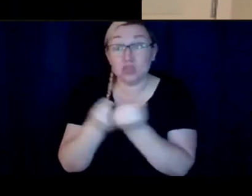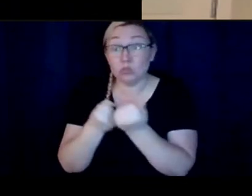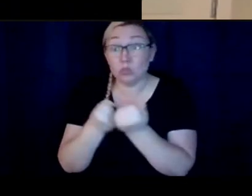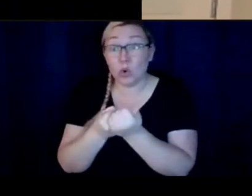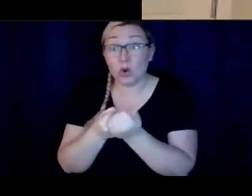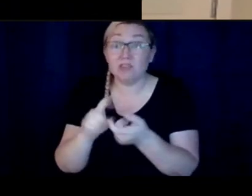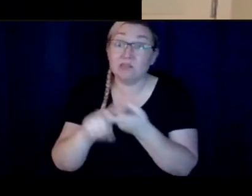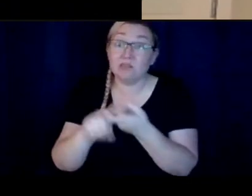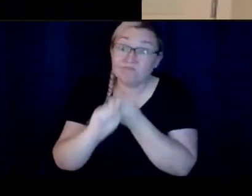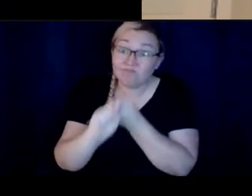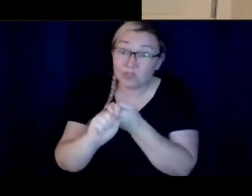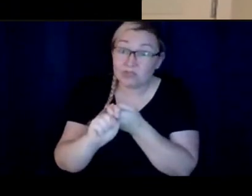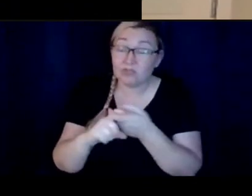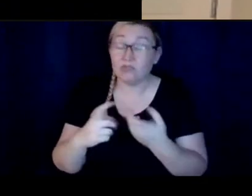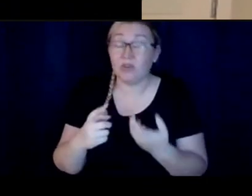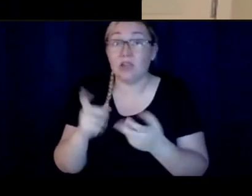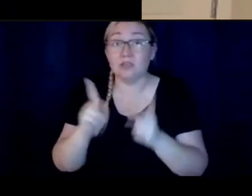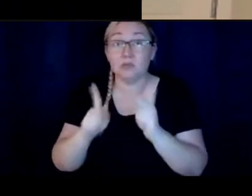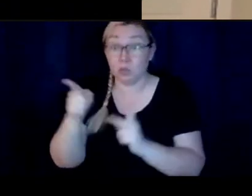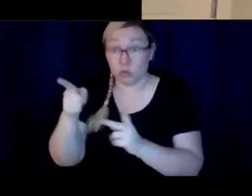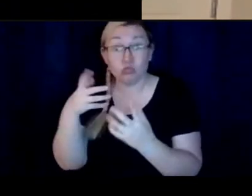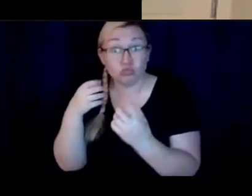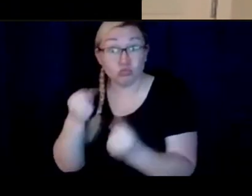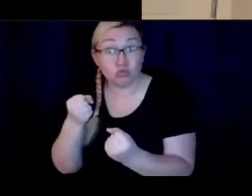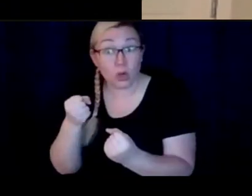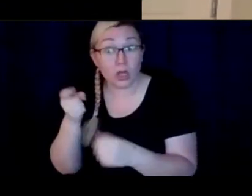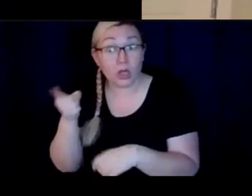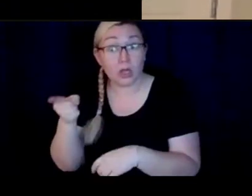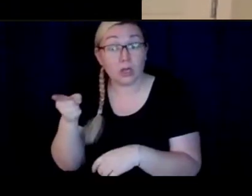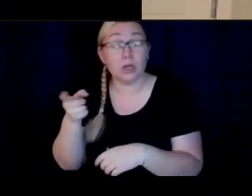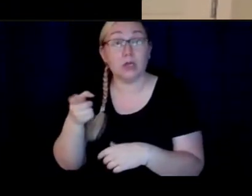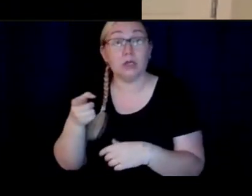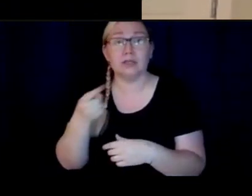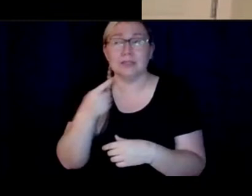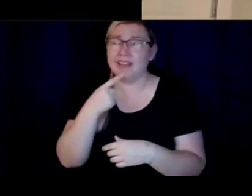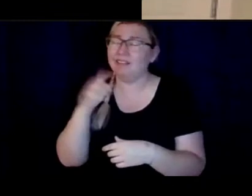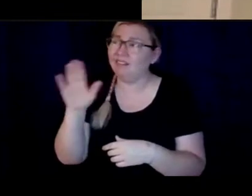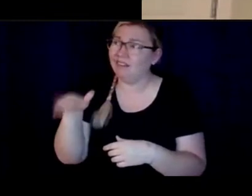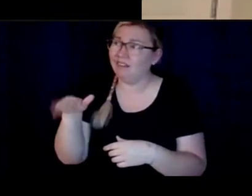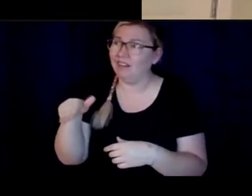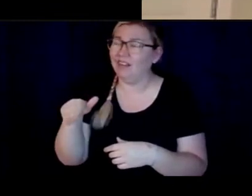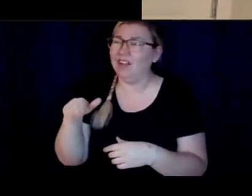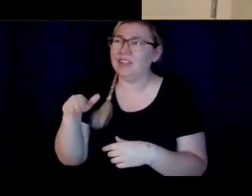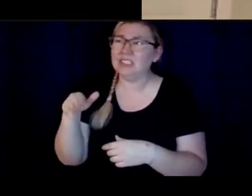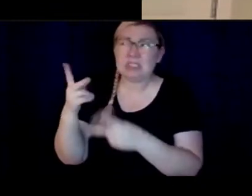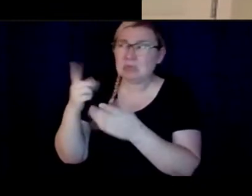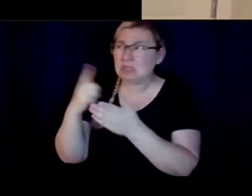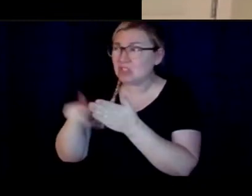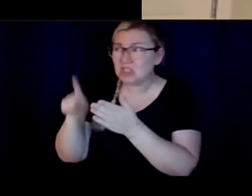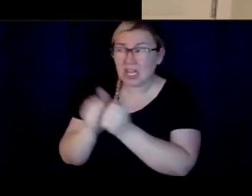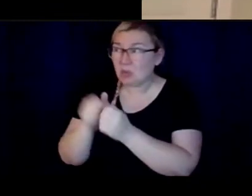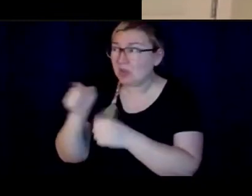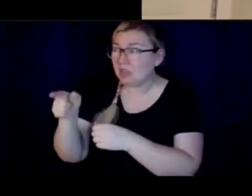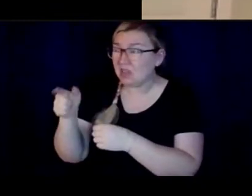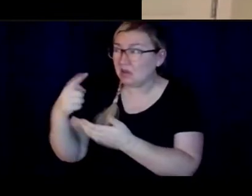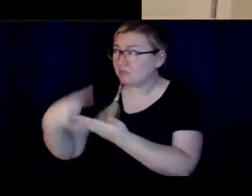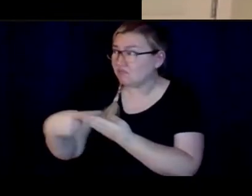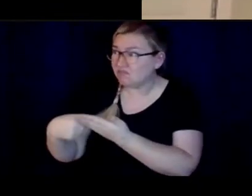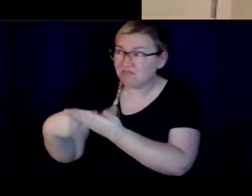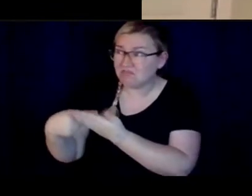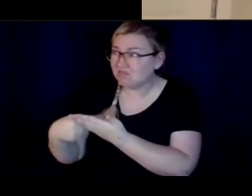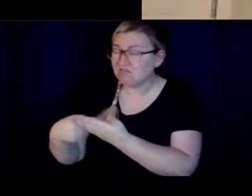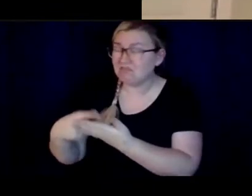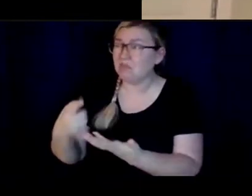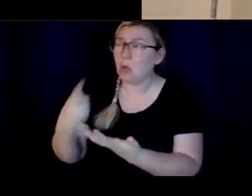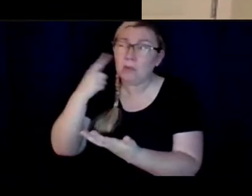friends, you know, people that you trust, say like, you know, hey, I just want to run this by you. You know, I want to check with you. Like,